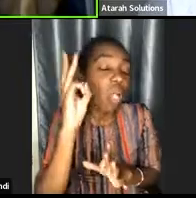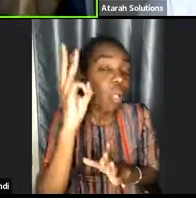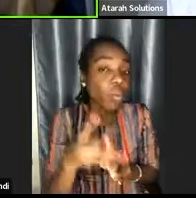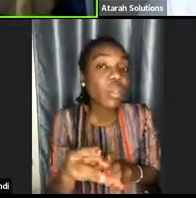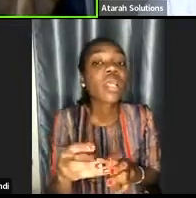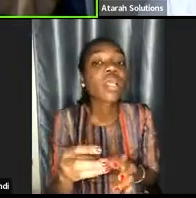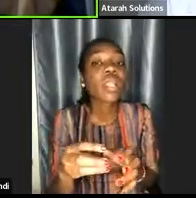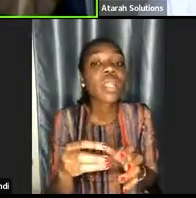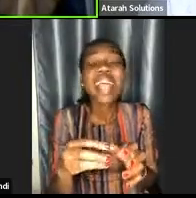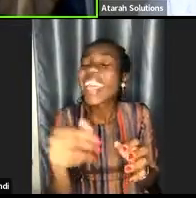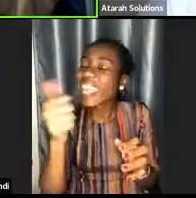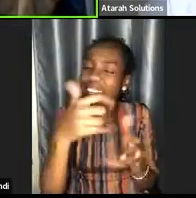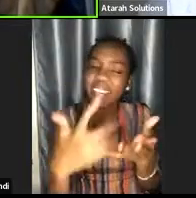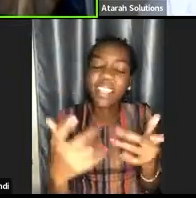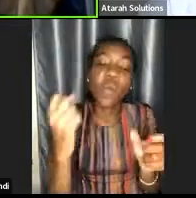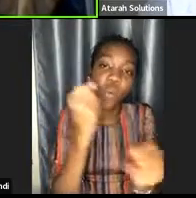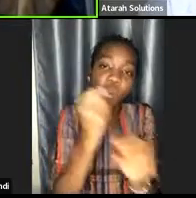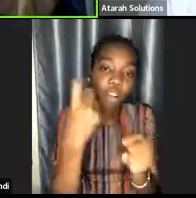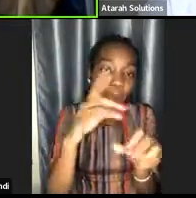the parties in dispute.